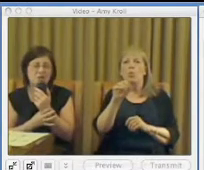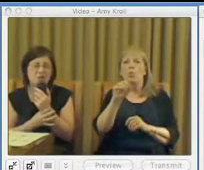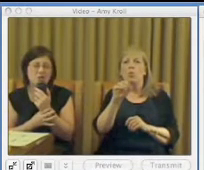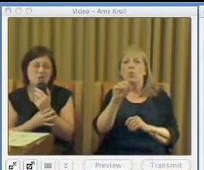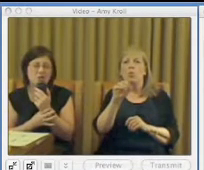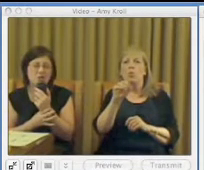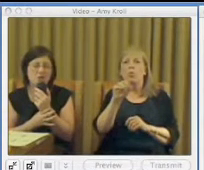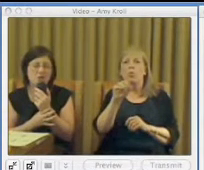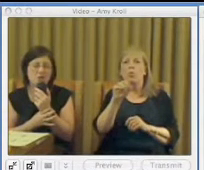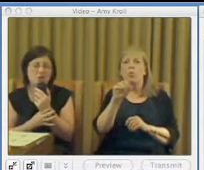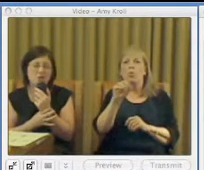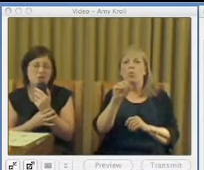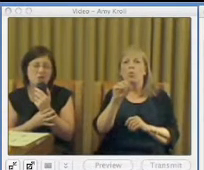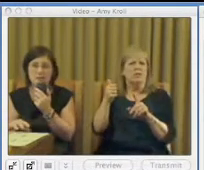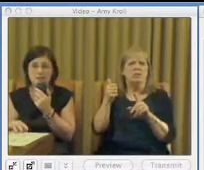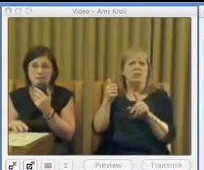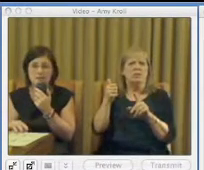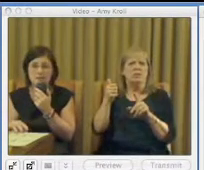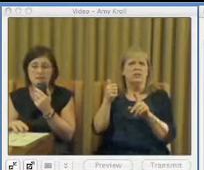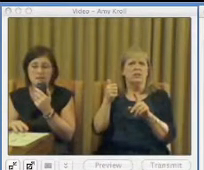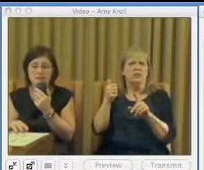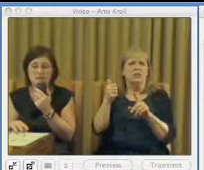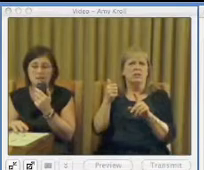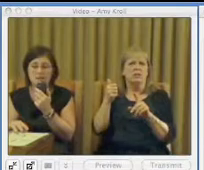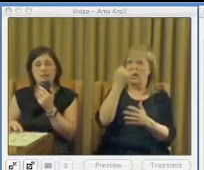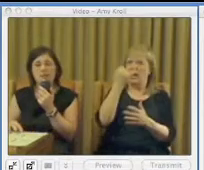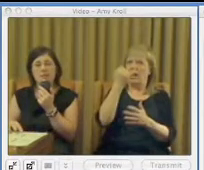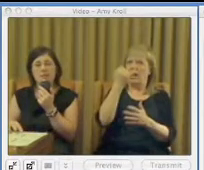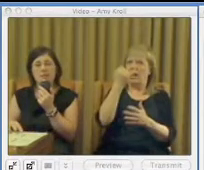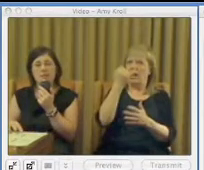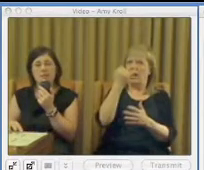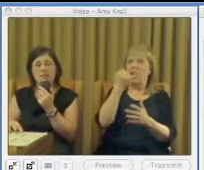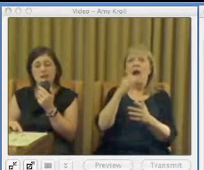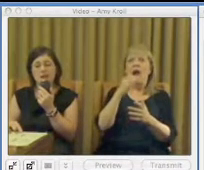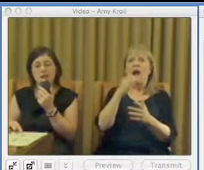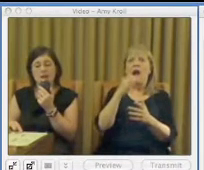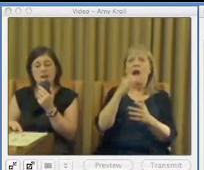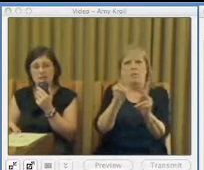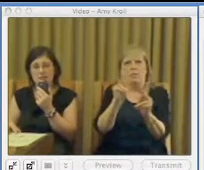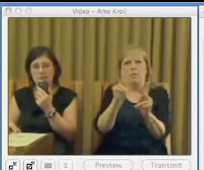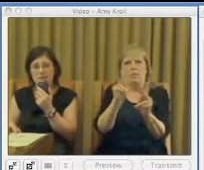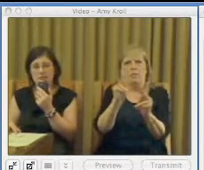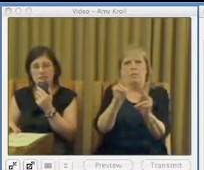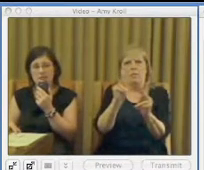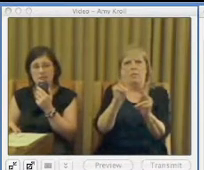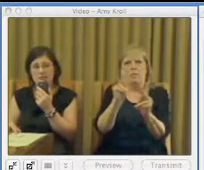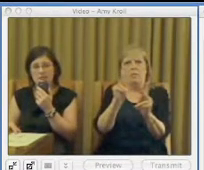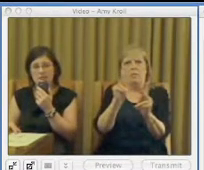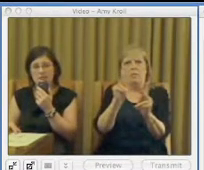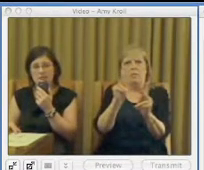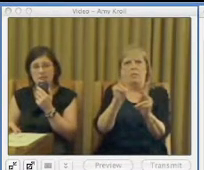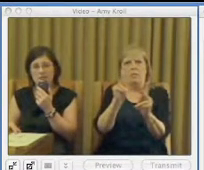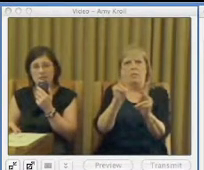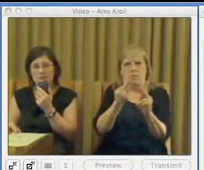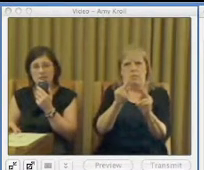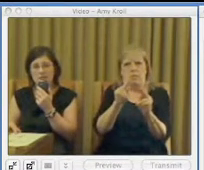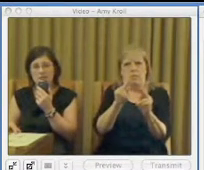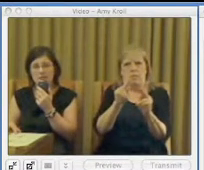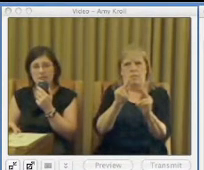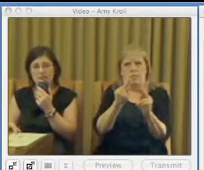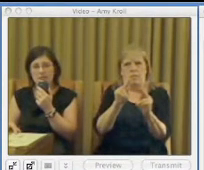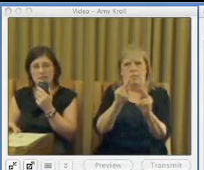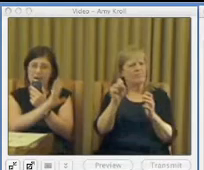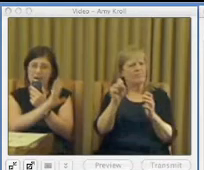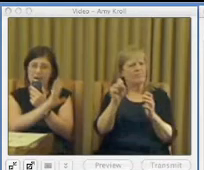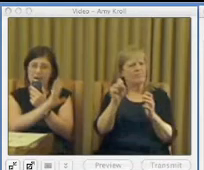since. We recognised that there was a gap between theory and practice. And I mean former theories, you know, this conduit